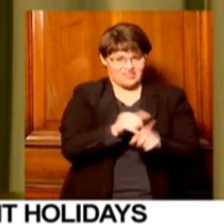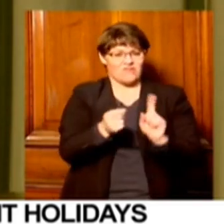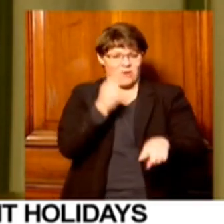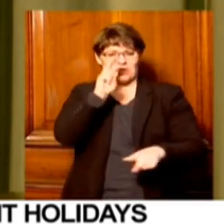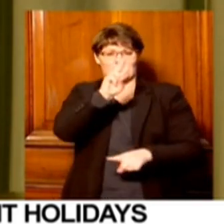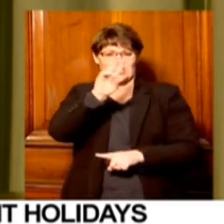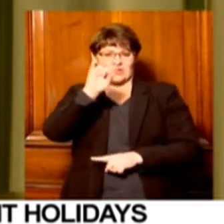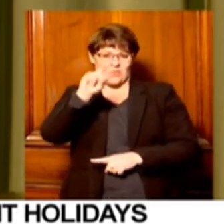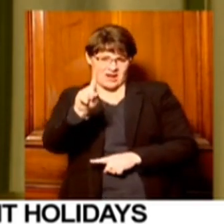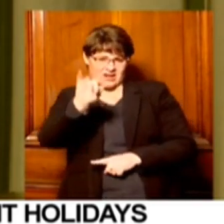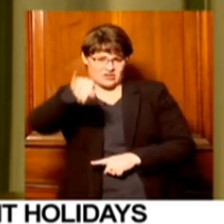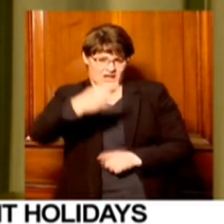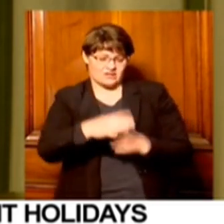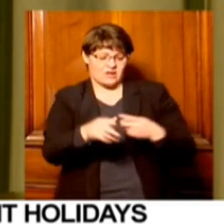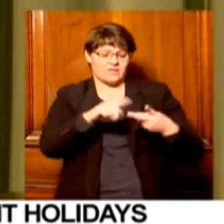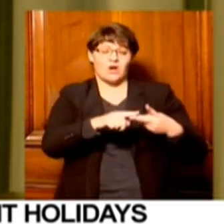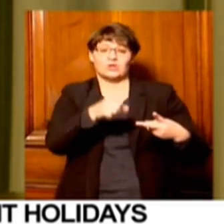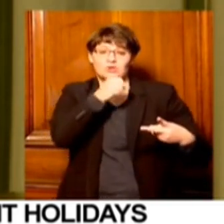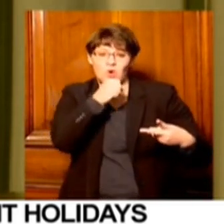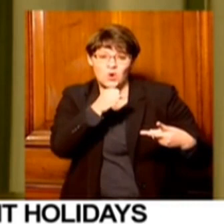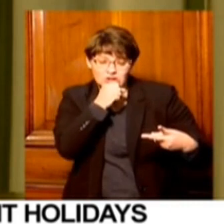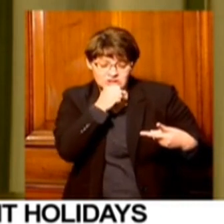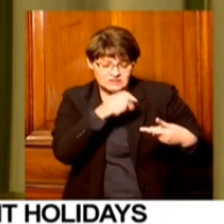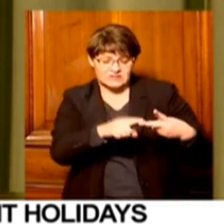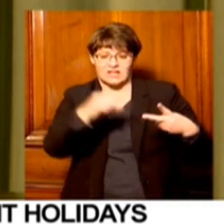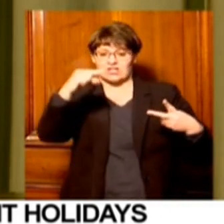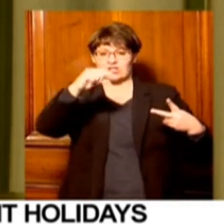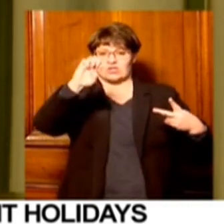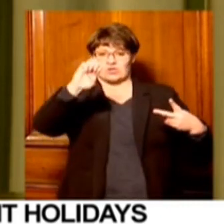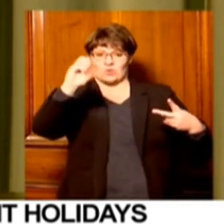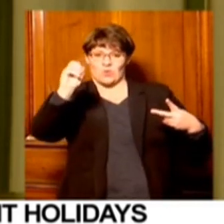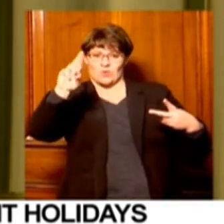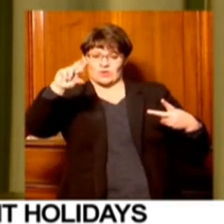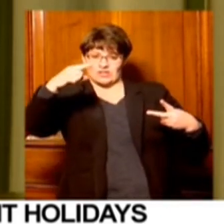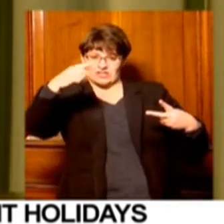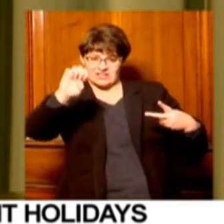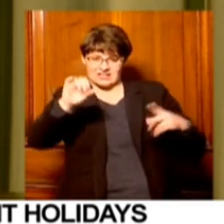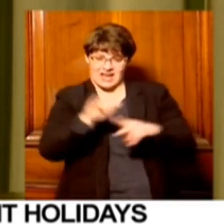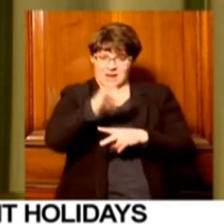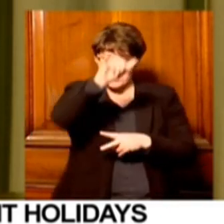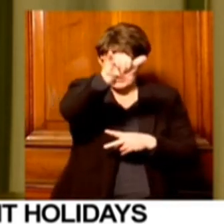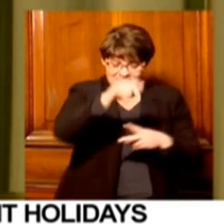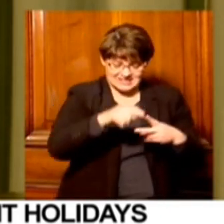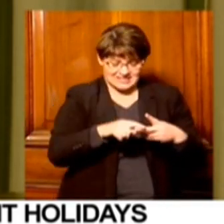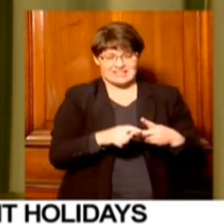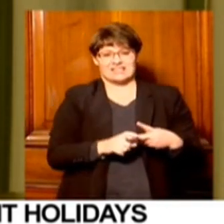July. George Airport, the Minister of Economic